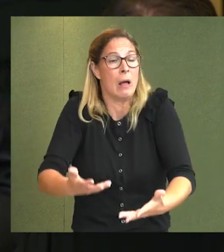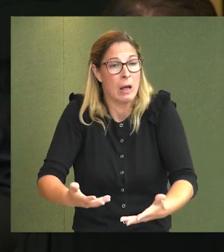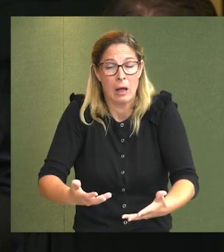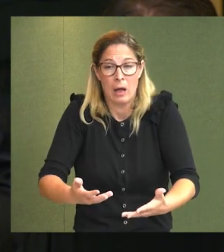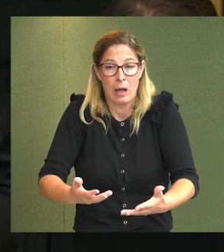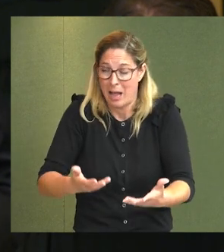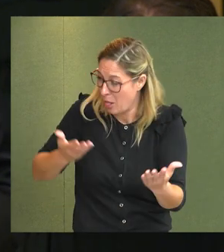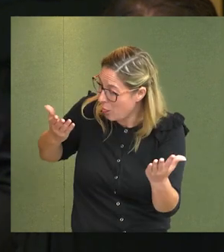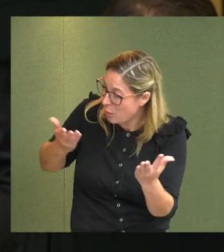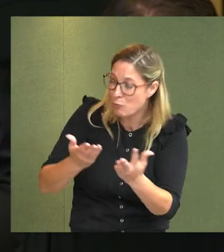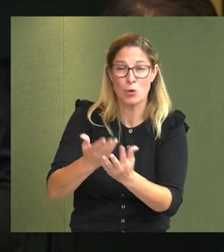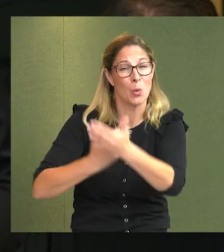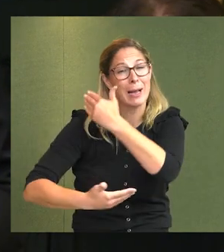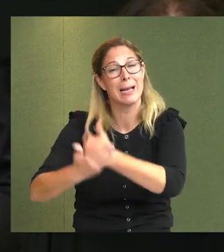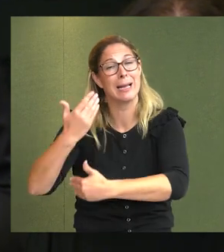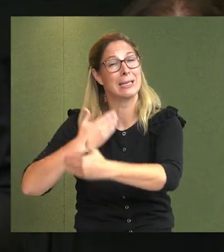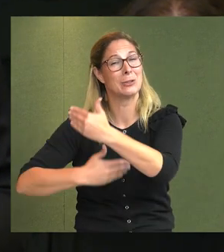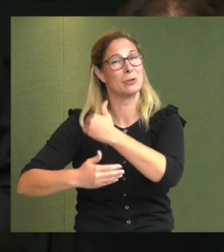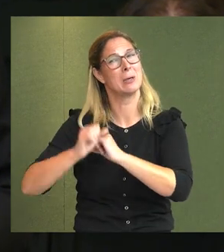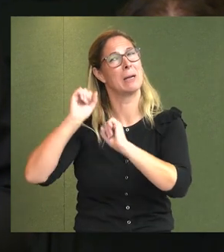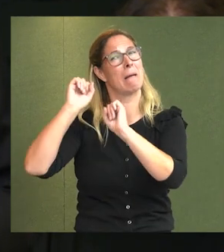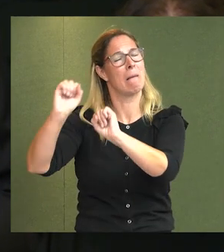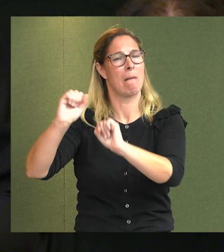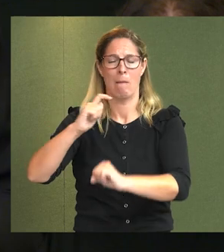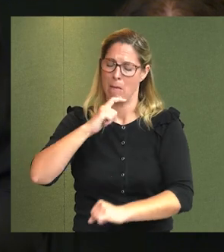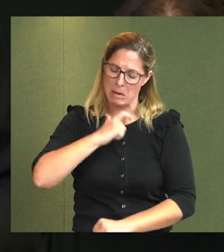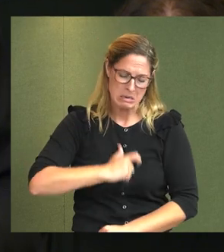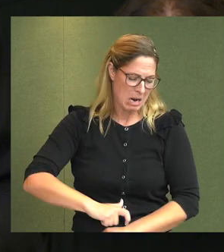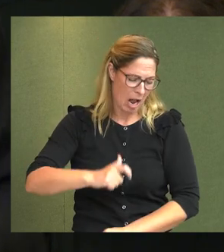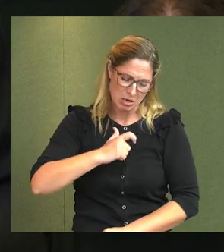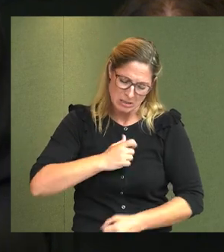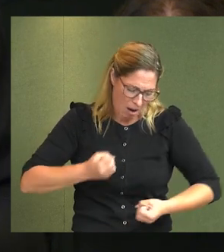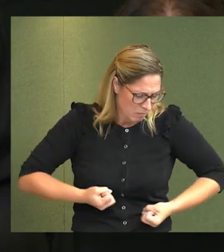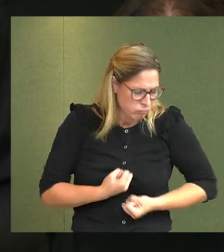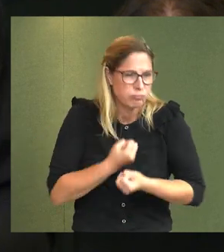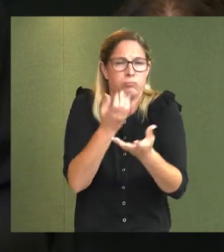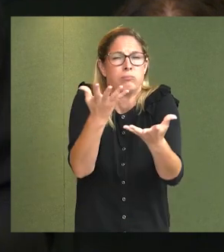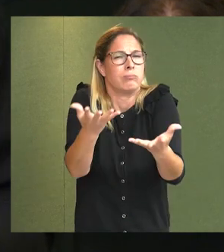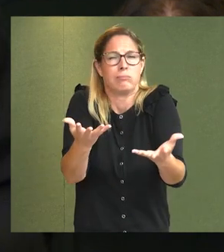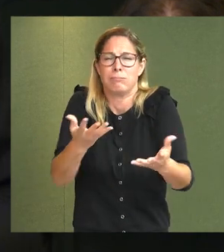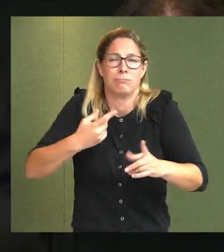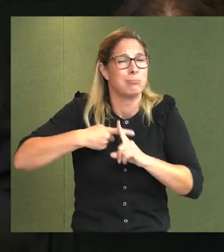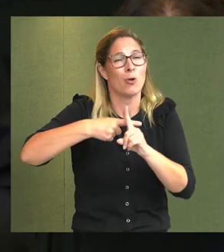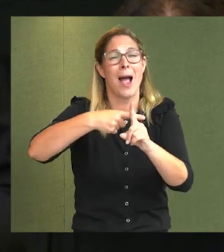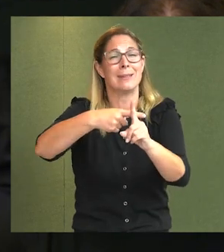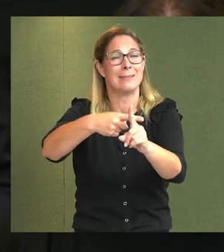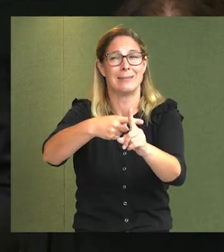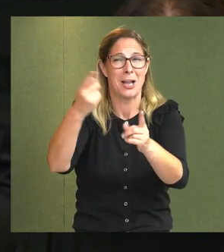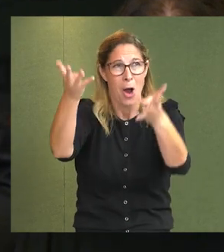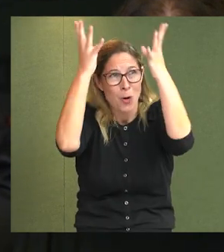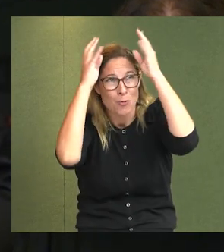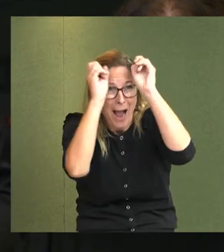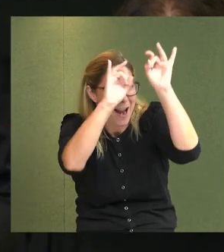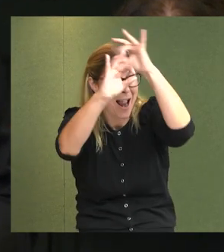course of history. Her character shone brighter than her crown, and it was in fact her character